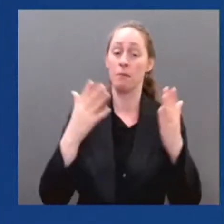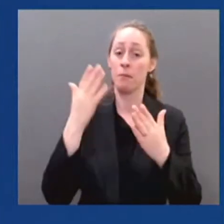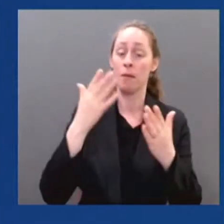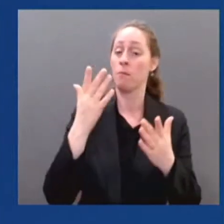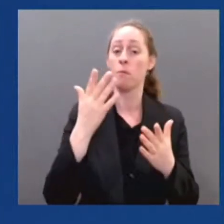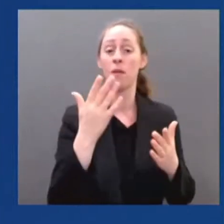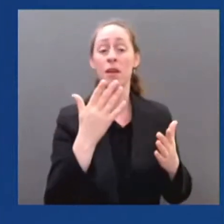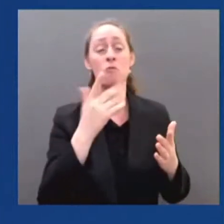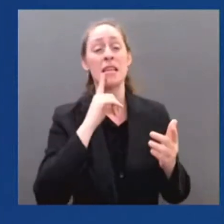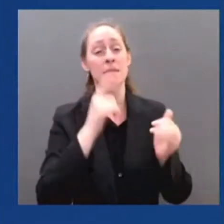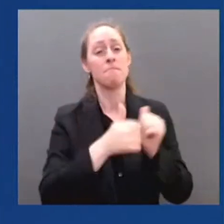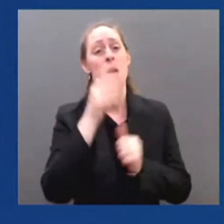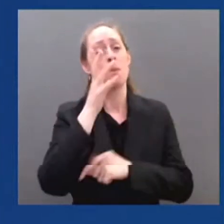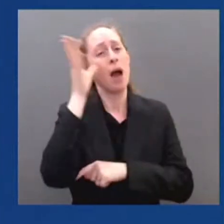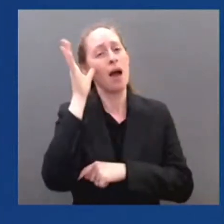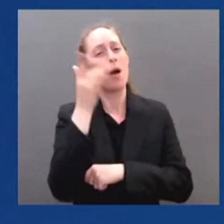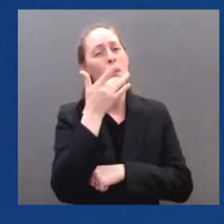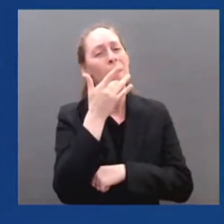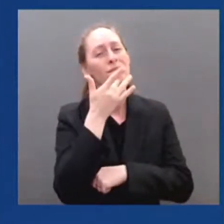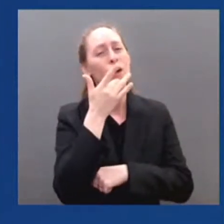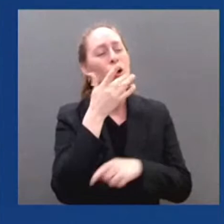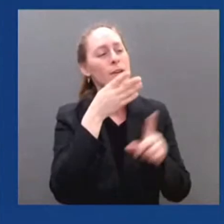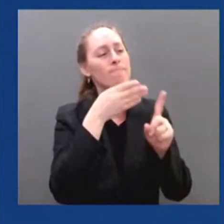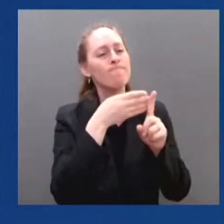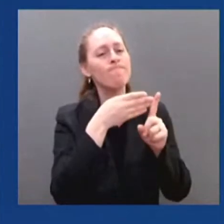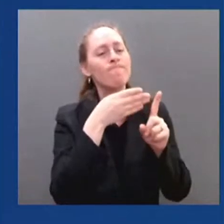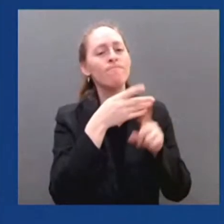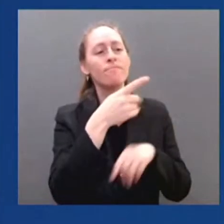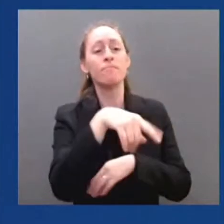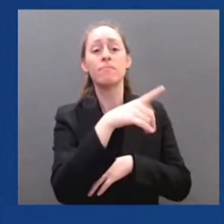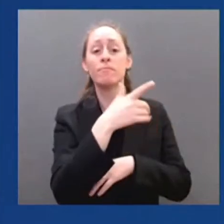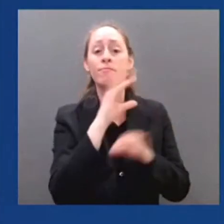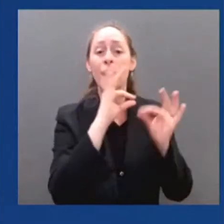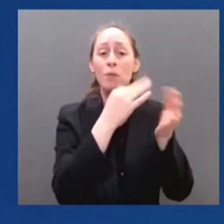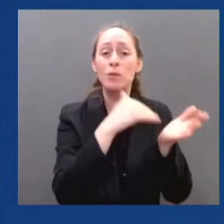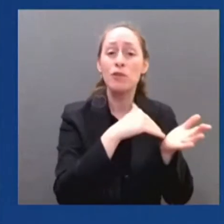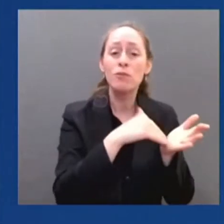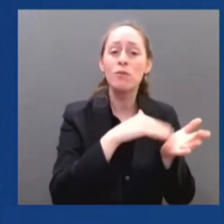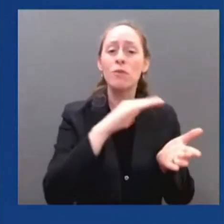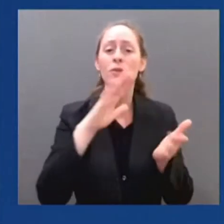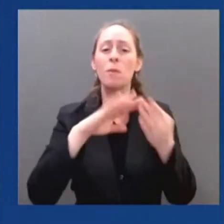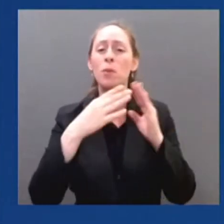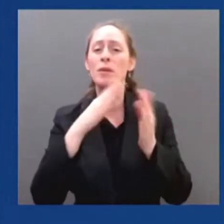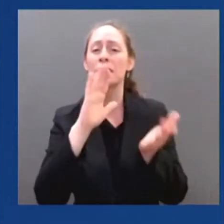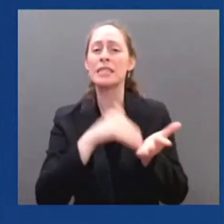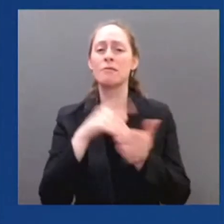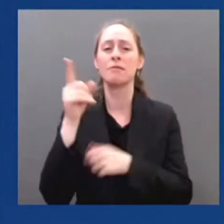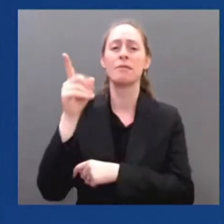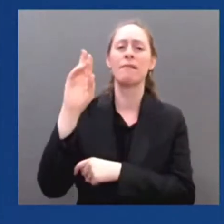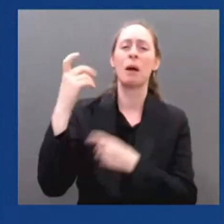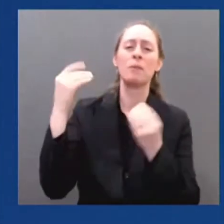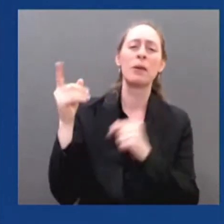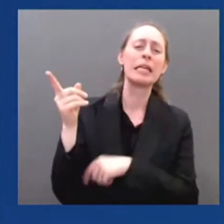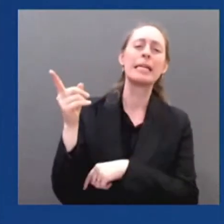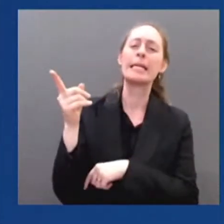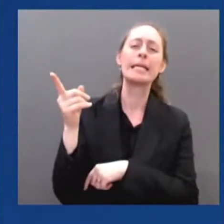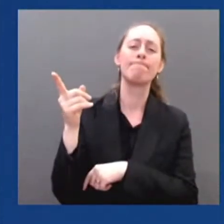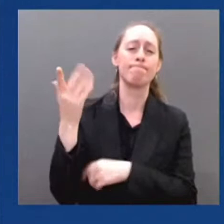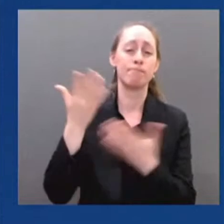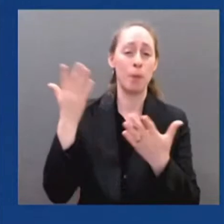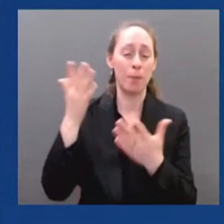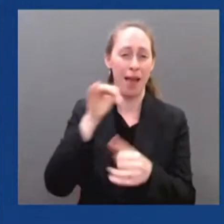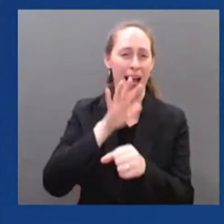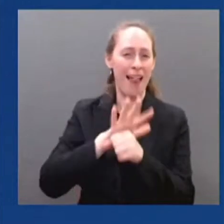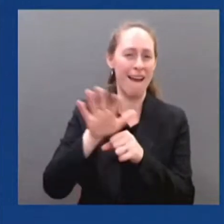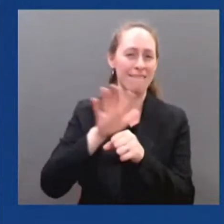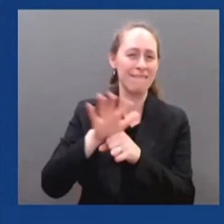community health center or their local pediatrician. Great. Next question. Let's go to Tamara Keith